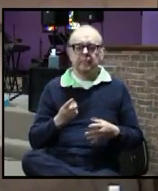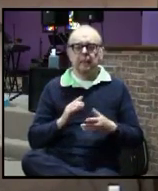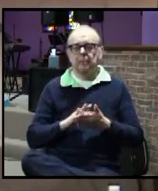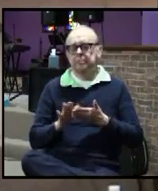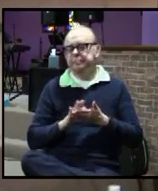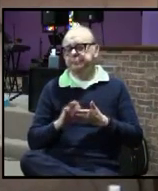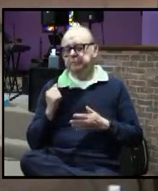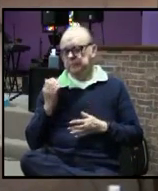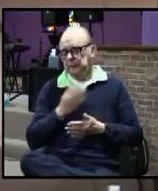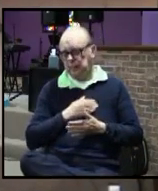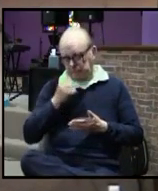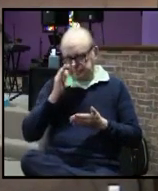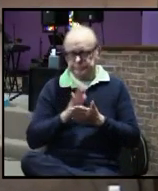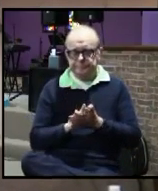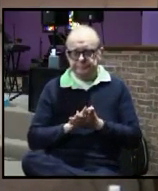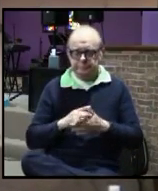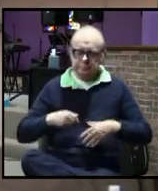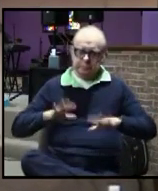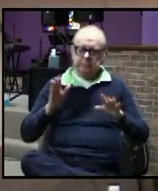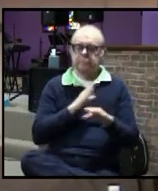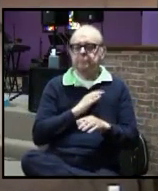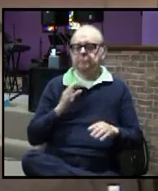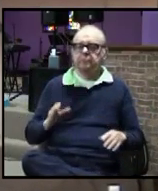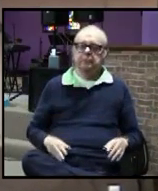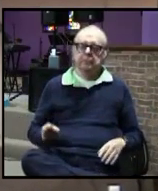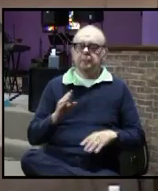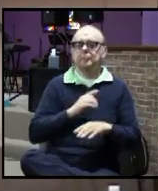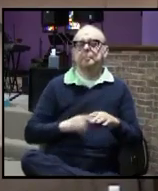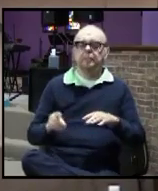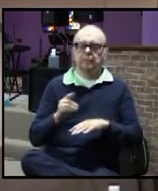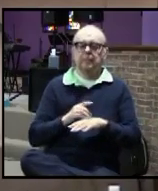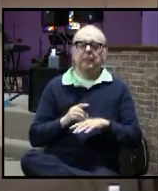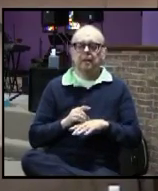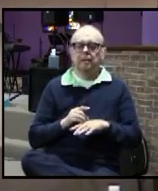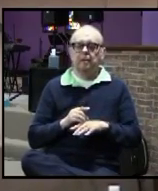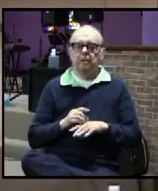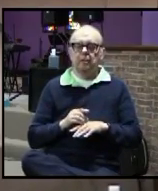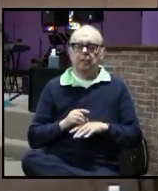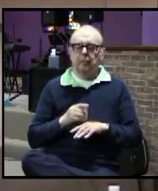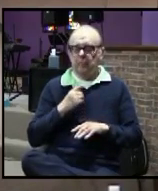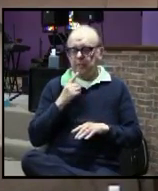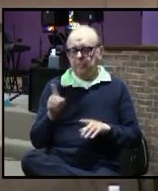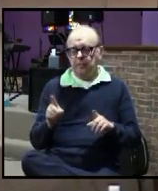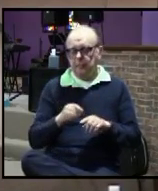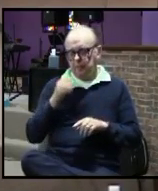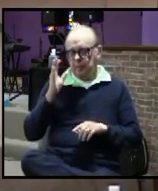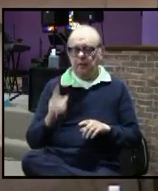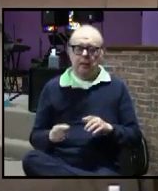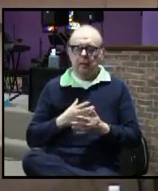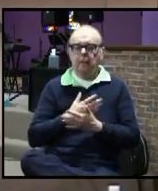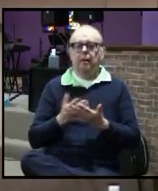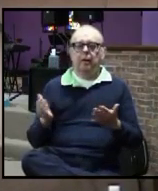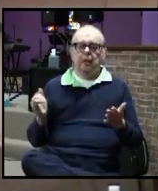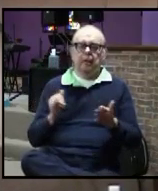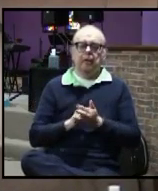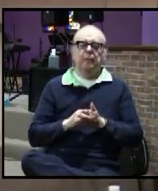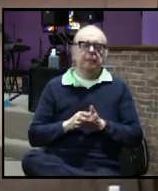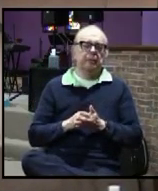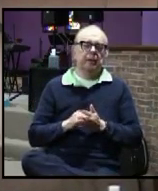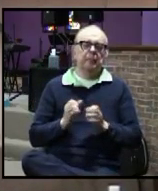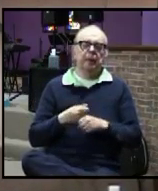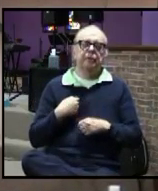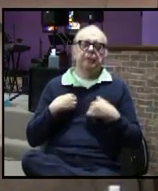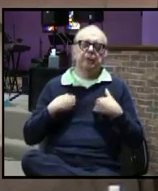the gift of forgiveness. We believe that we can surrender to Christ and his kingdom. Man, I tell you, as a pastor, one of the things that wears me